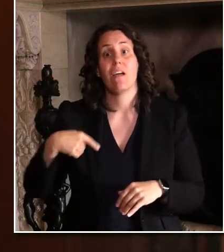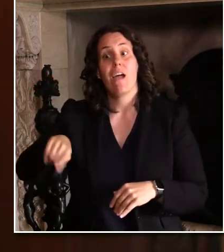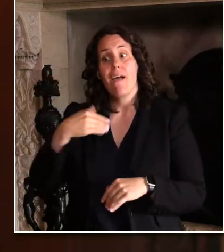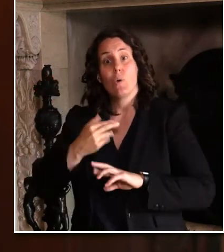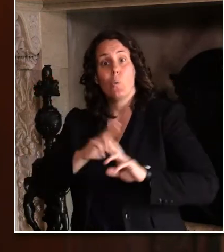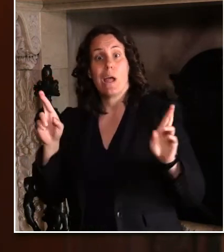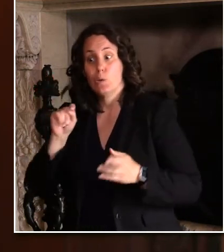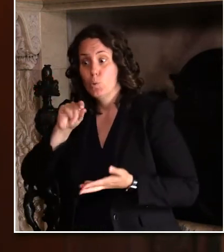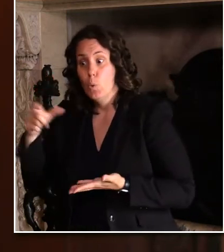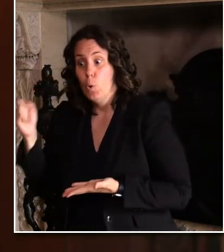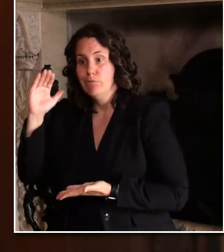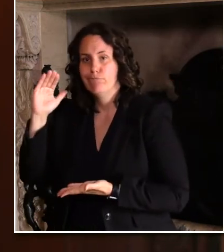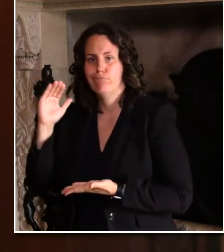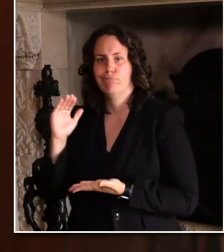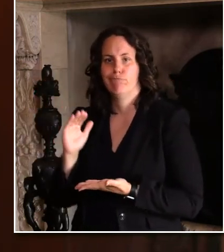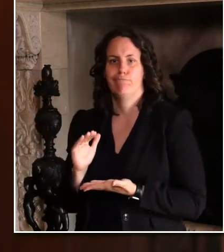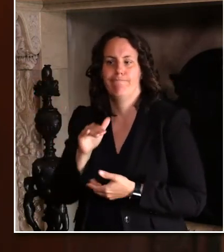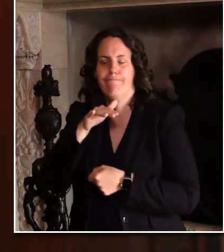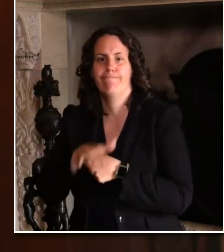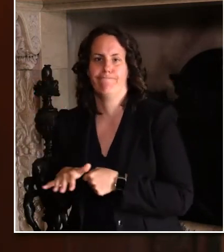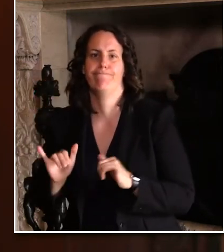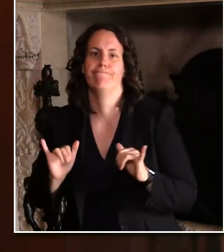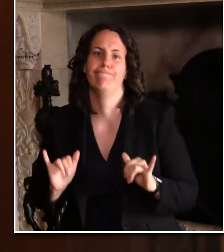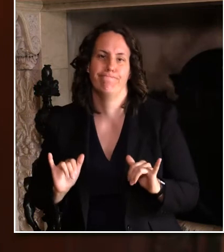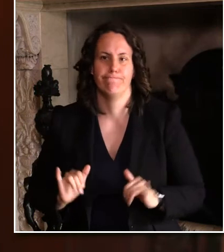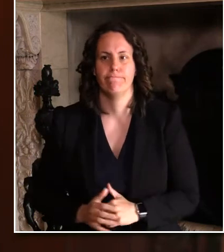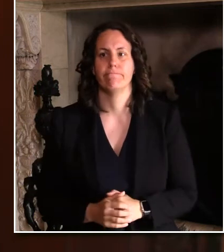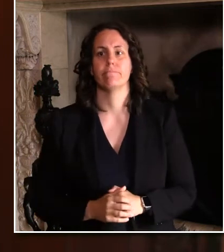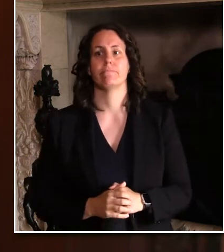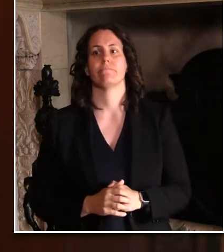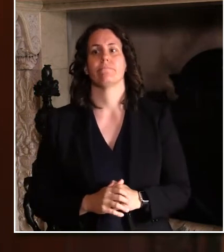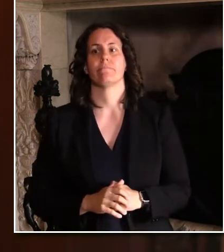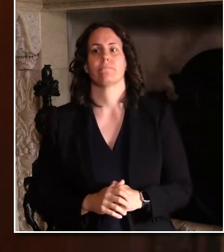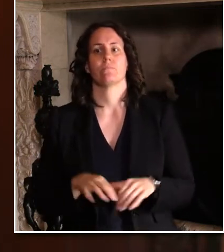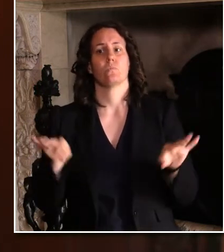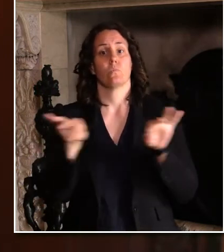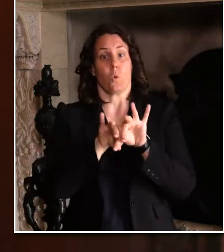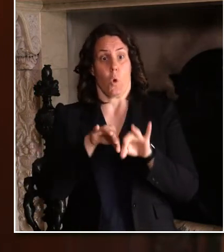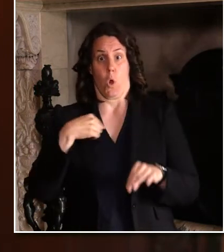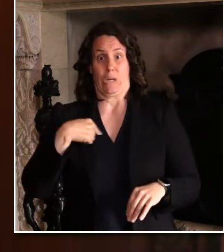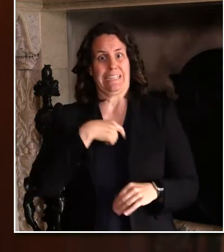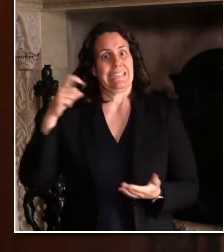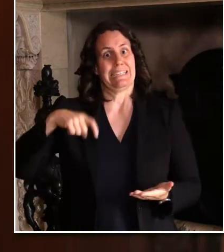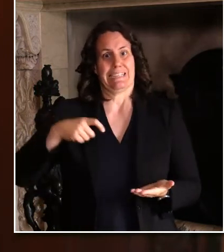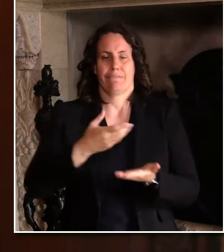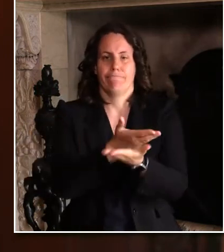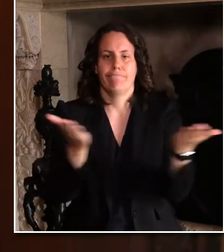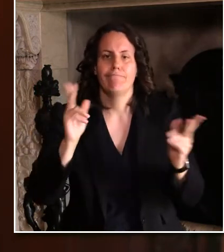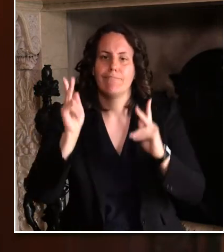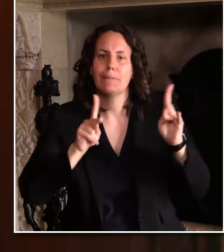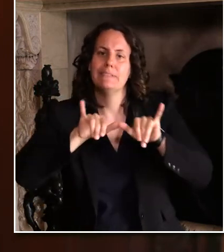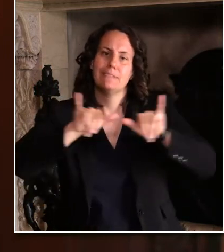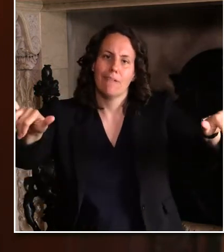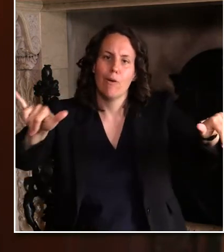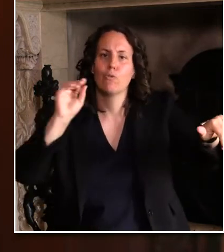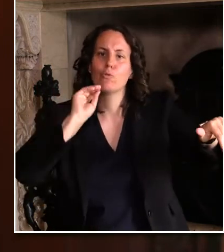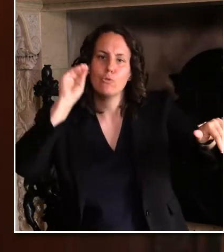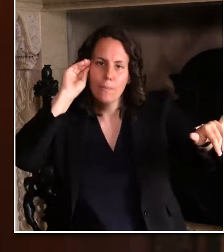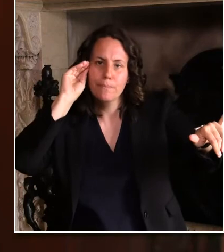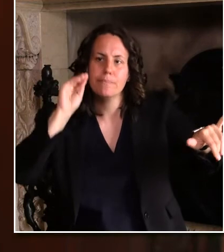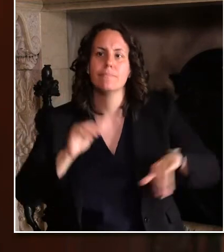more important than ever that Wisconsinites answer the call to stay safer at home as much as you can. Wear a mask in public